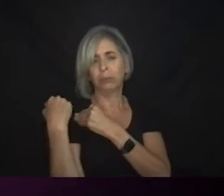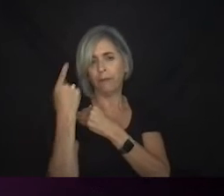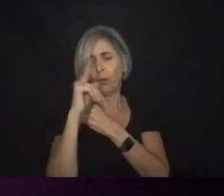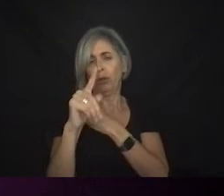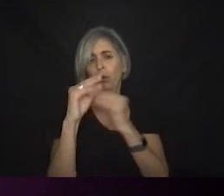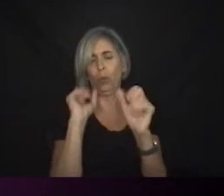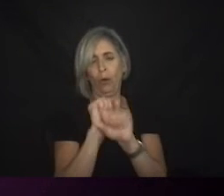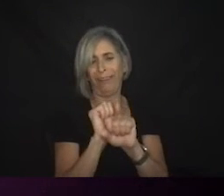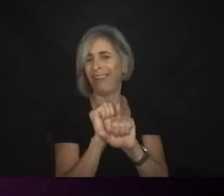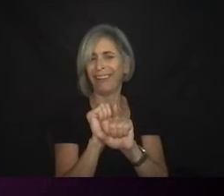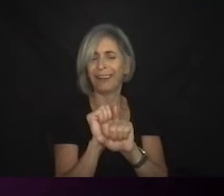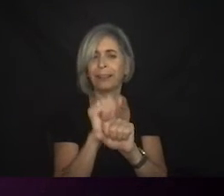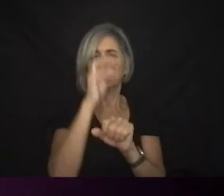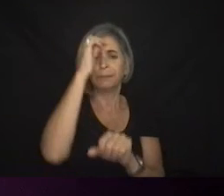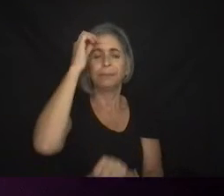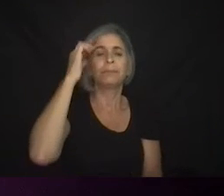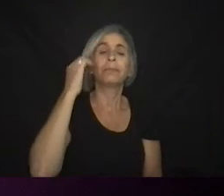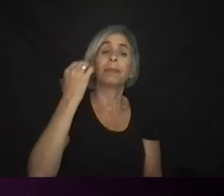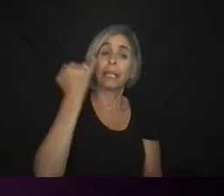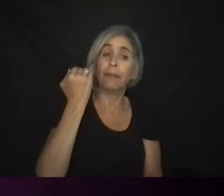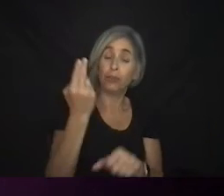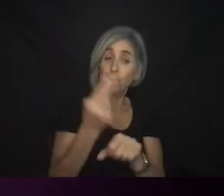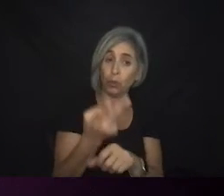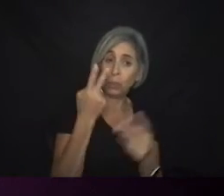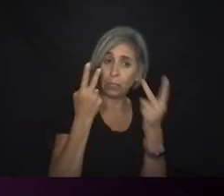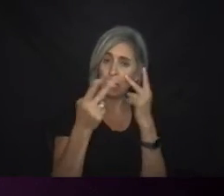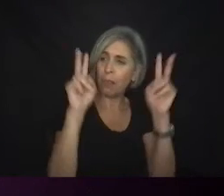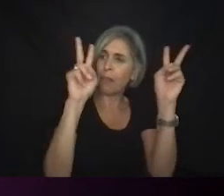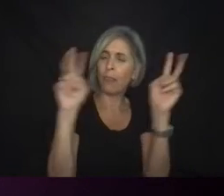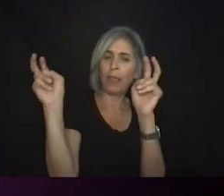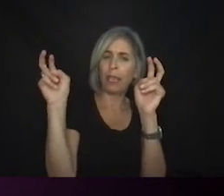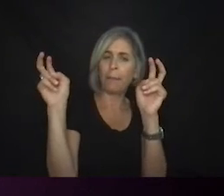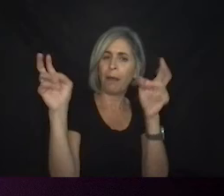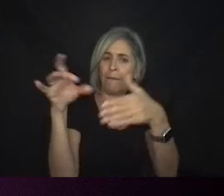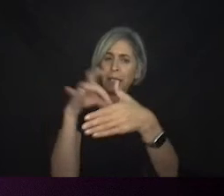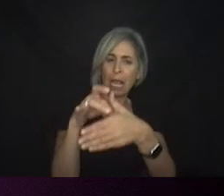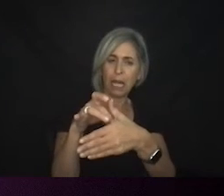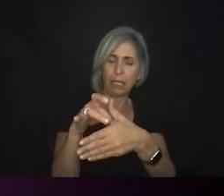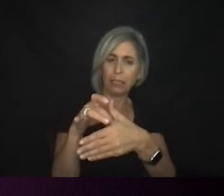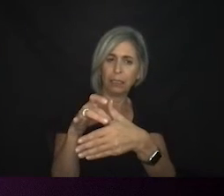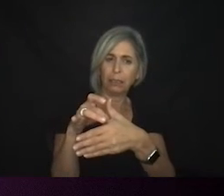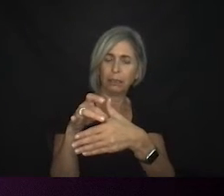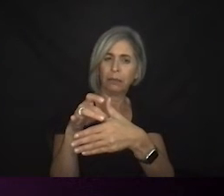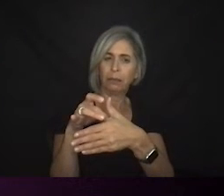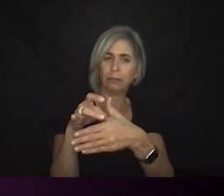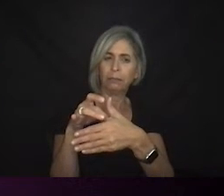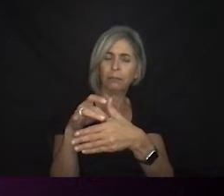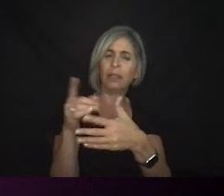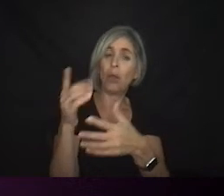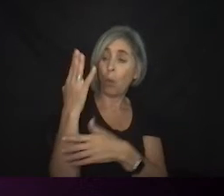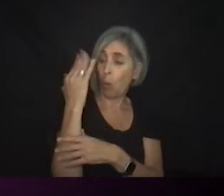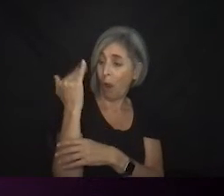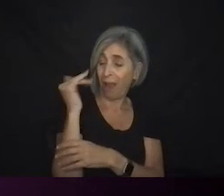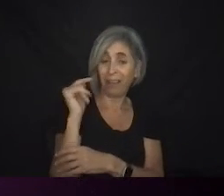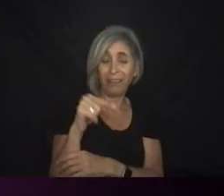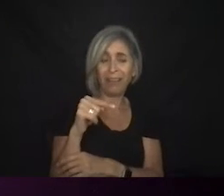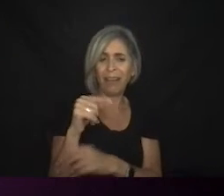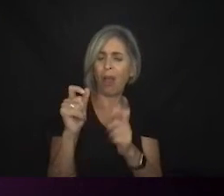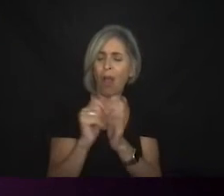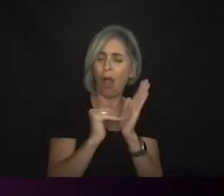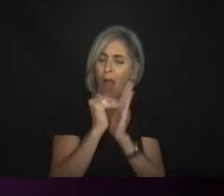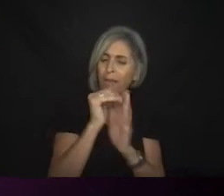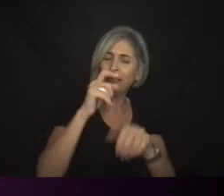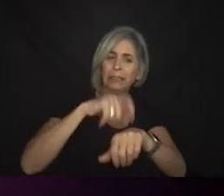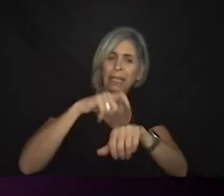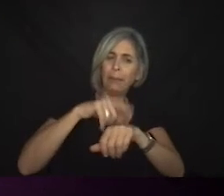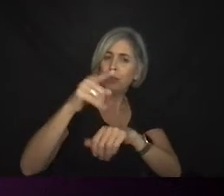And kind of like if you see the theme of context, because a lot of